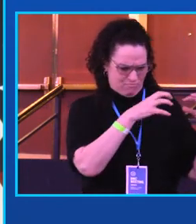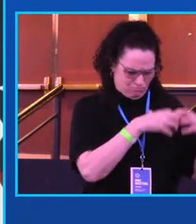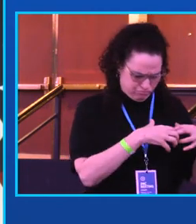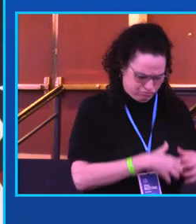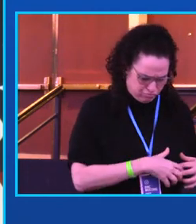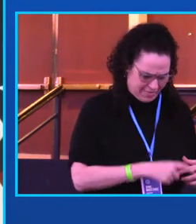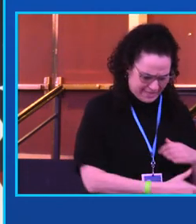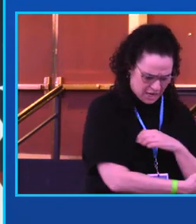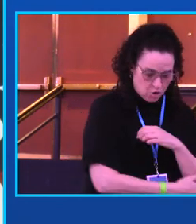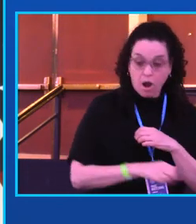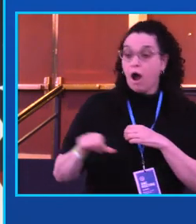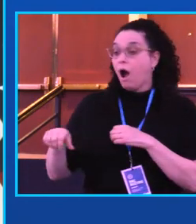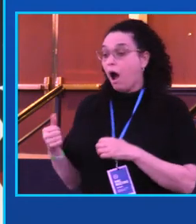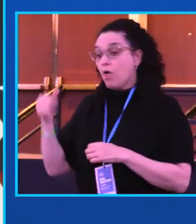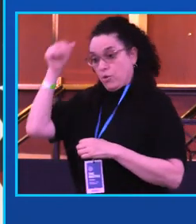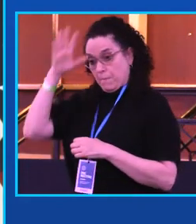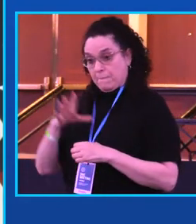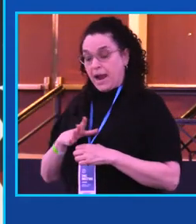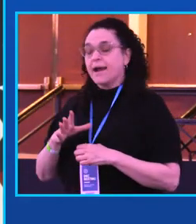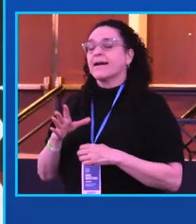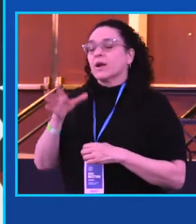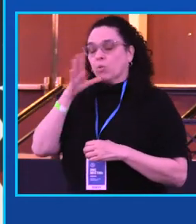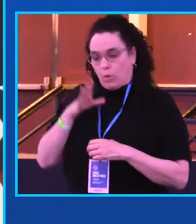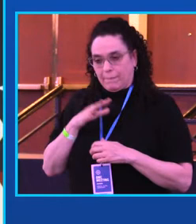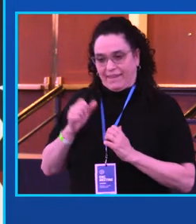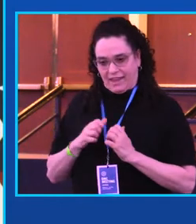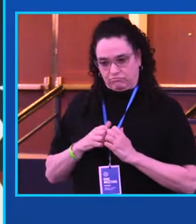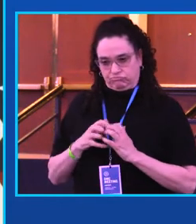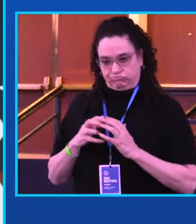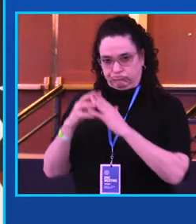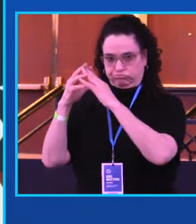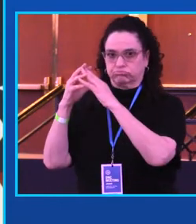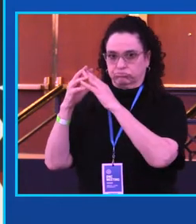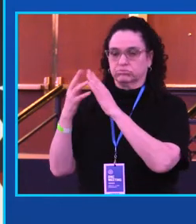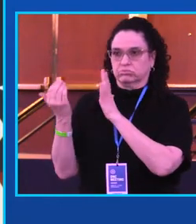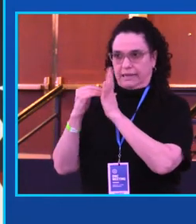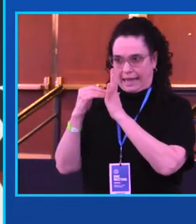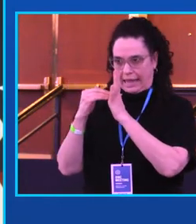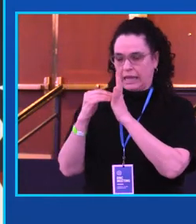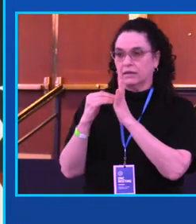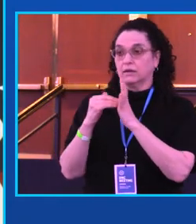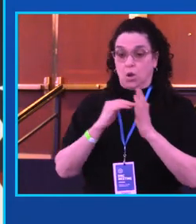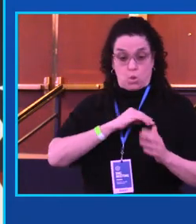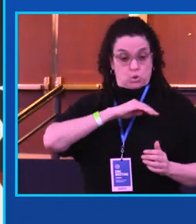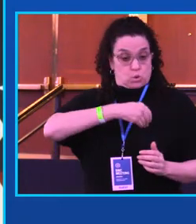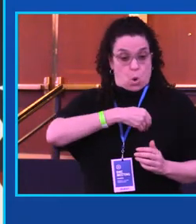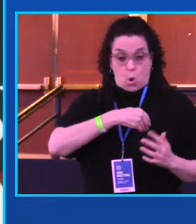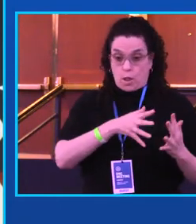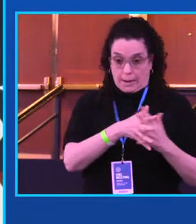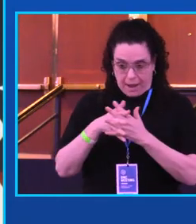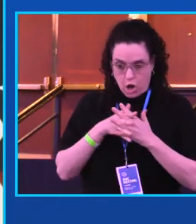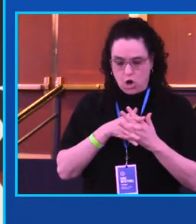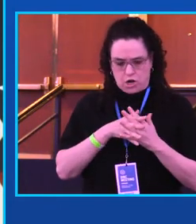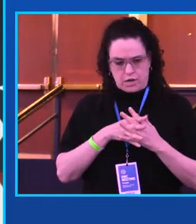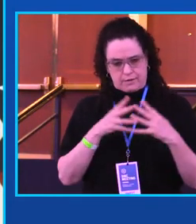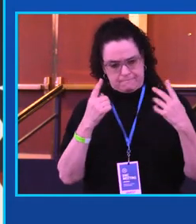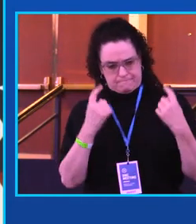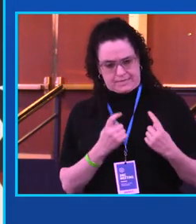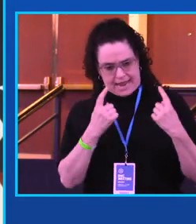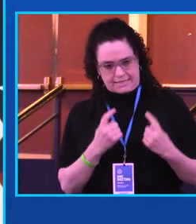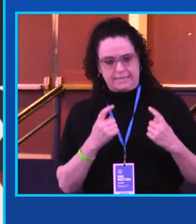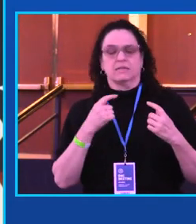men and women other-centered can and will build up again. The soul of America is being revived